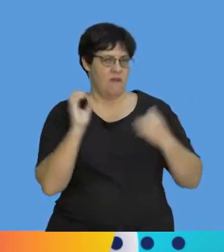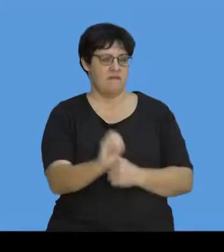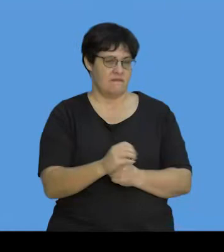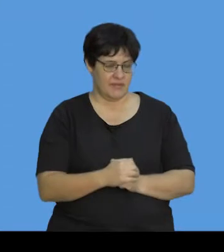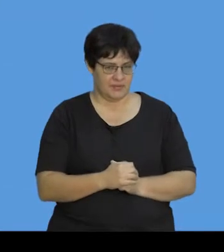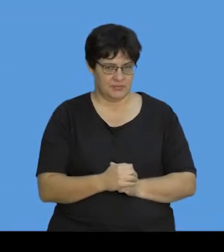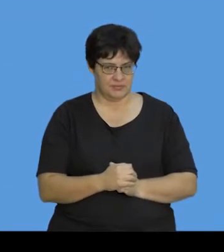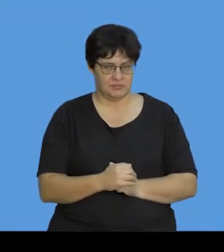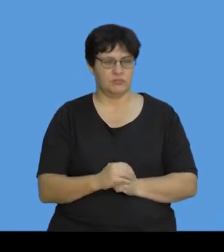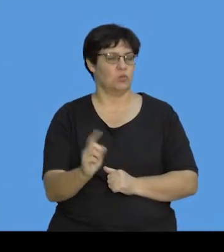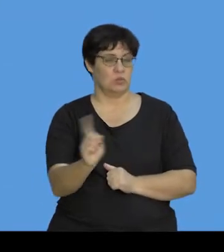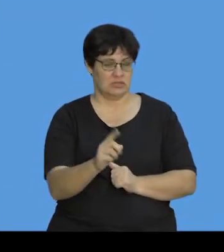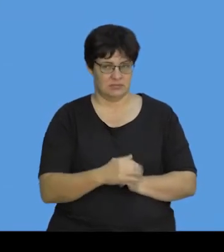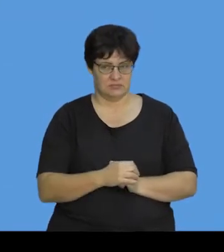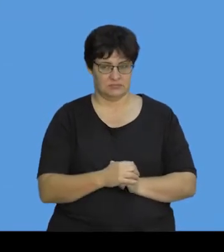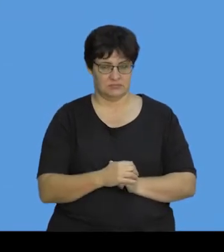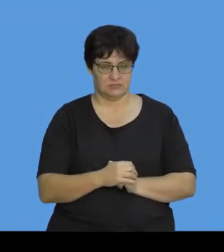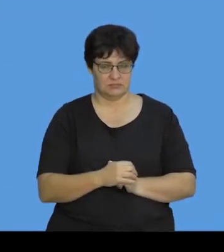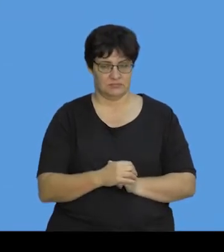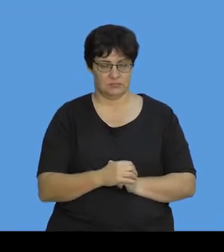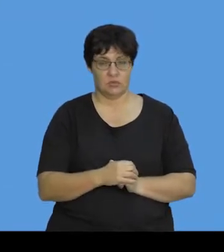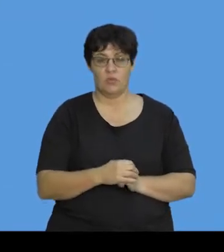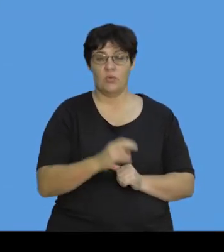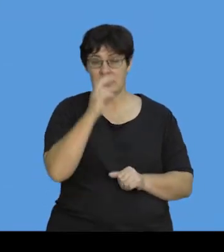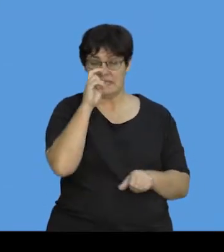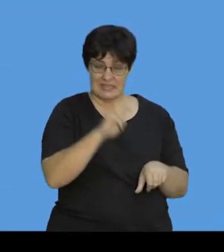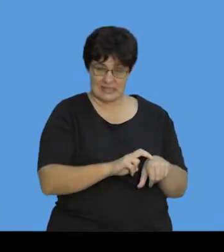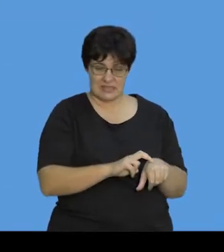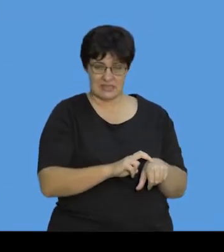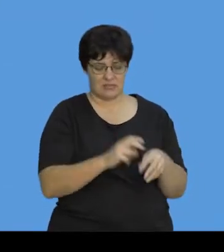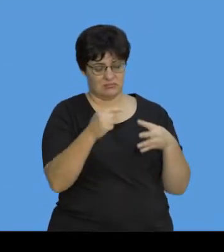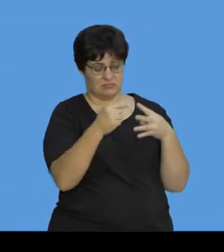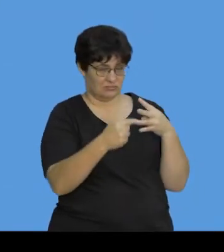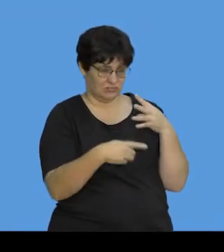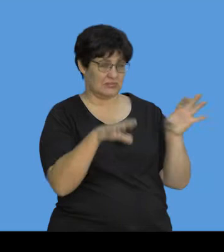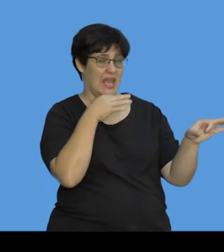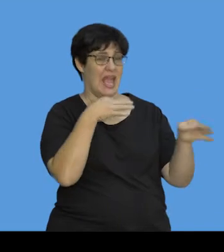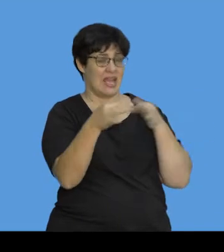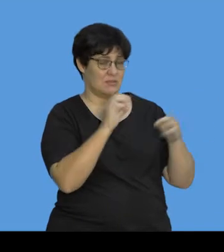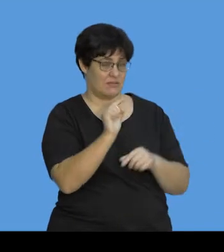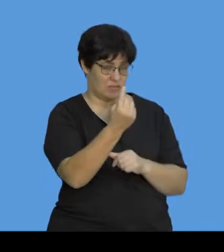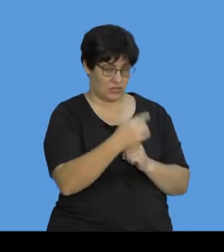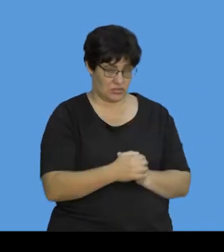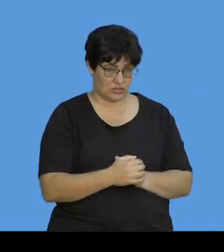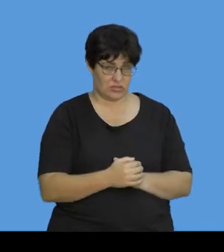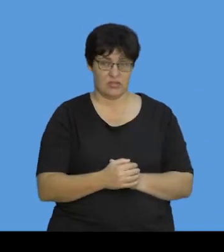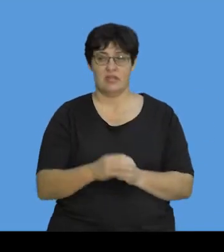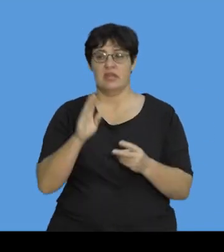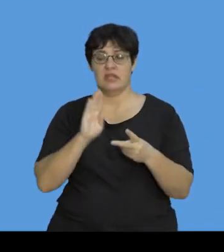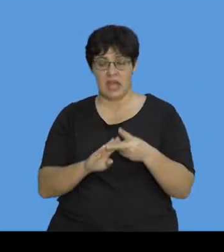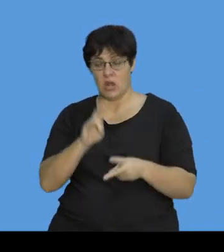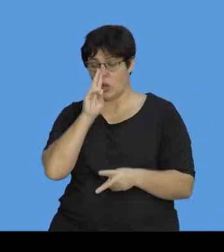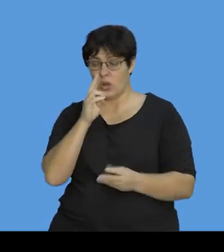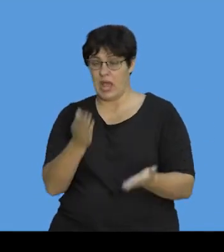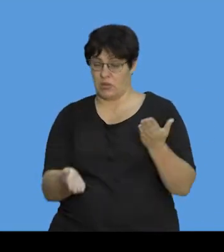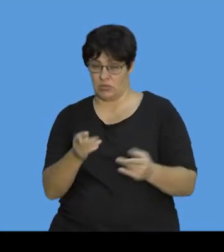those are. We need to define a couple of things as we start. Then we're going to look at the